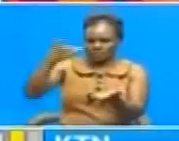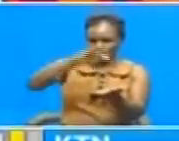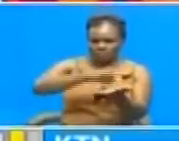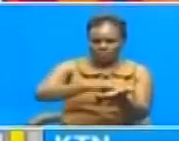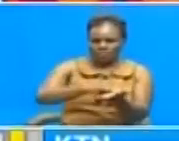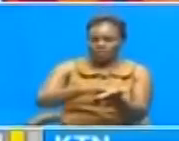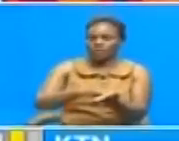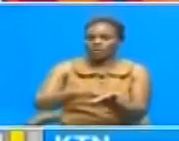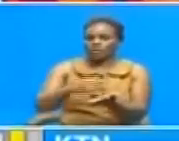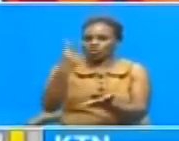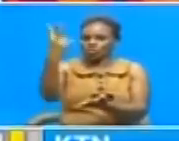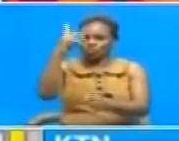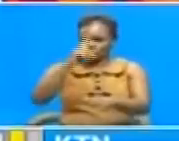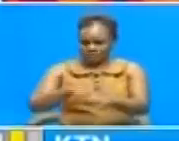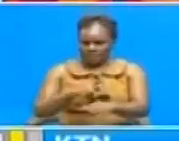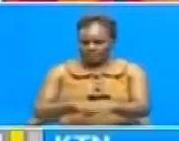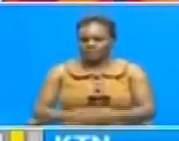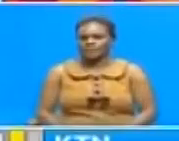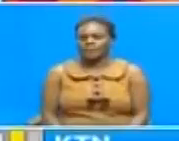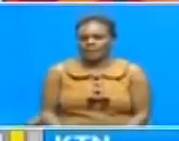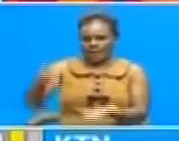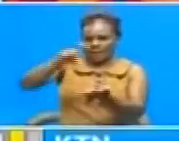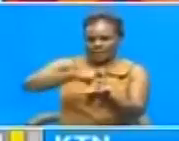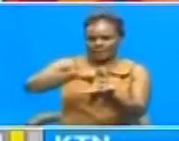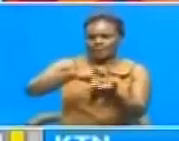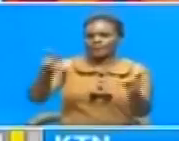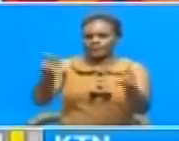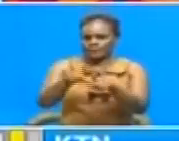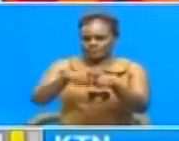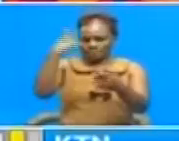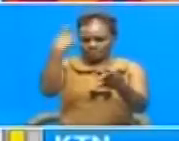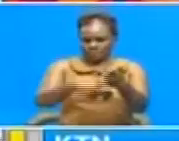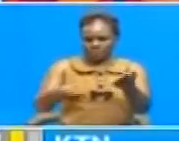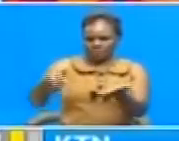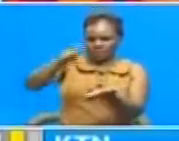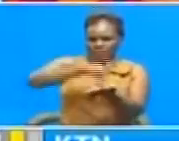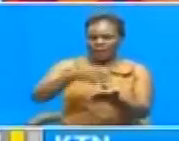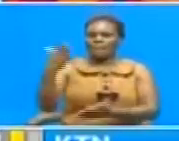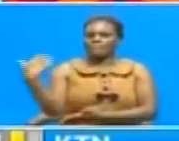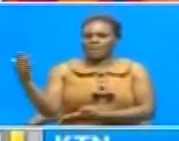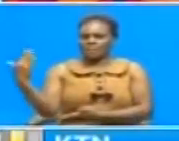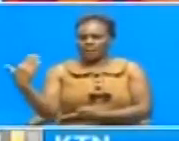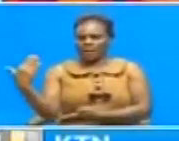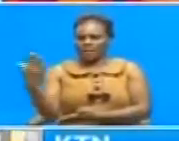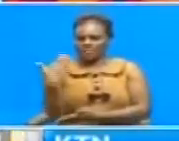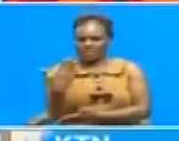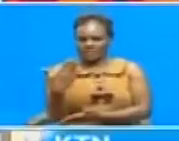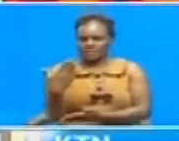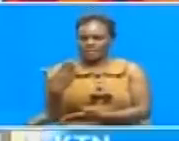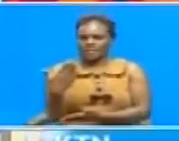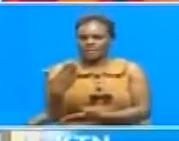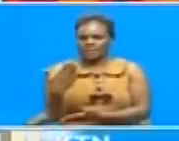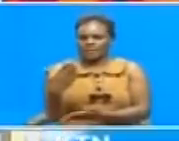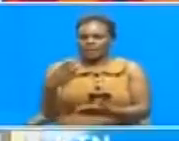to $460 per metric ton. The levy was also increased for importers of paper and paper products, metals, SIM